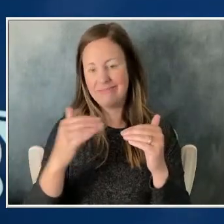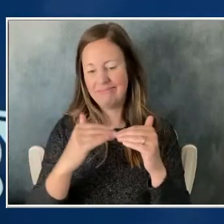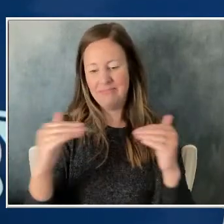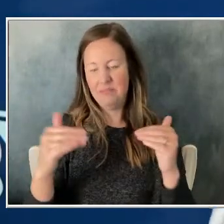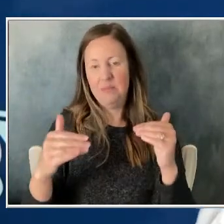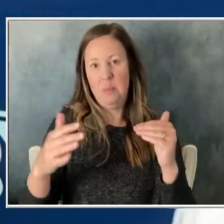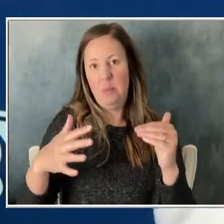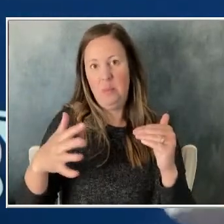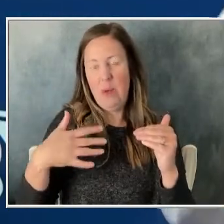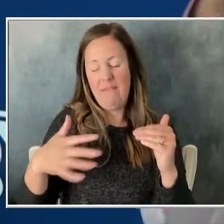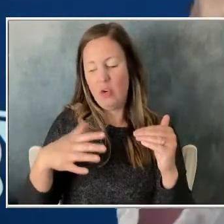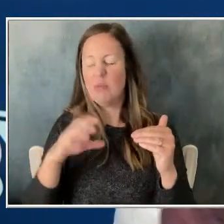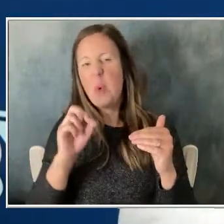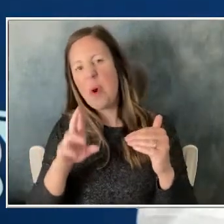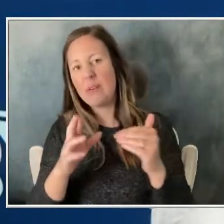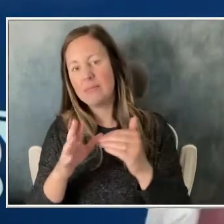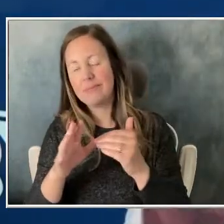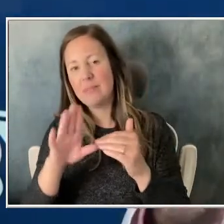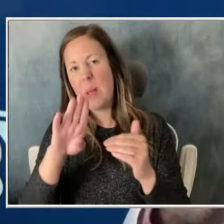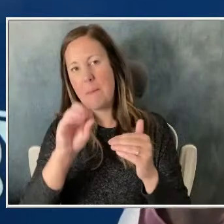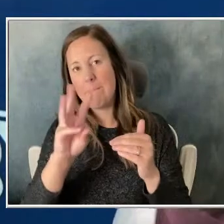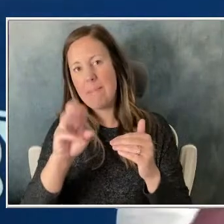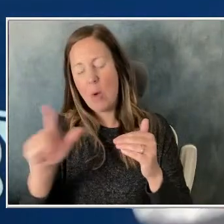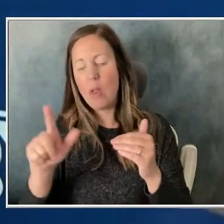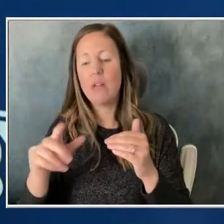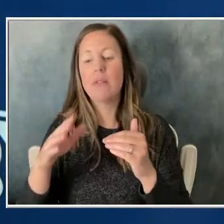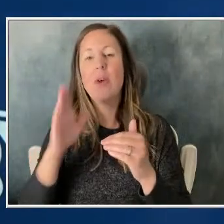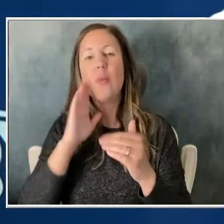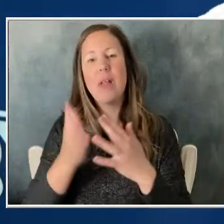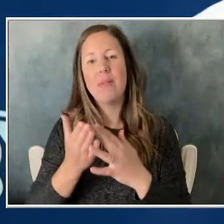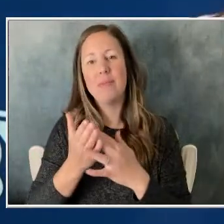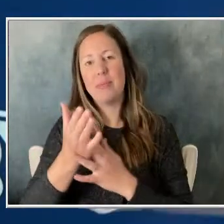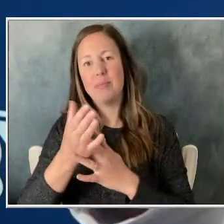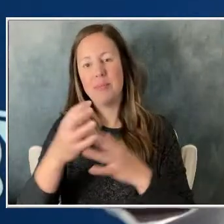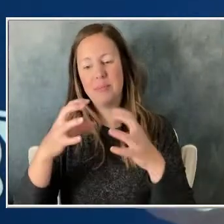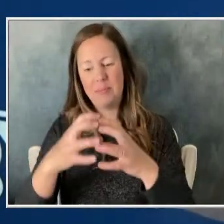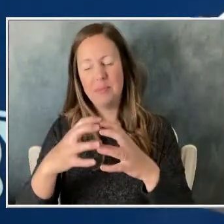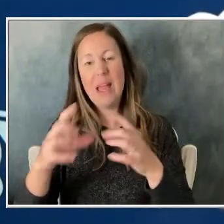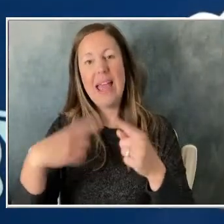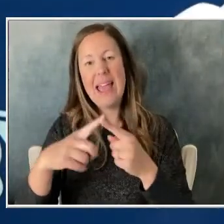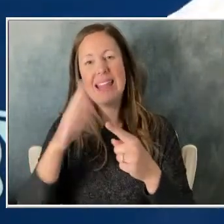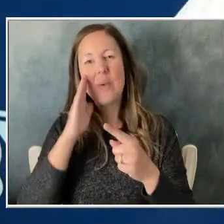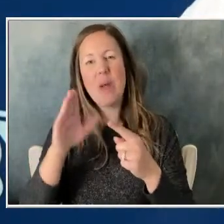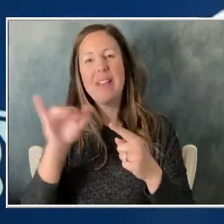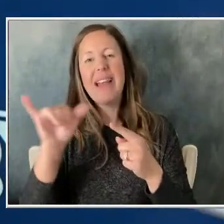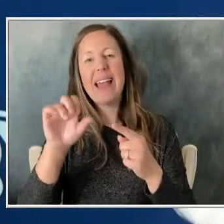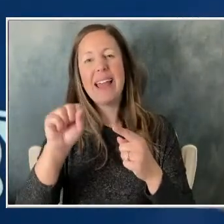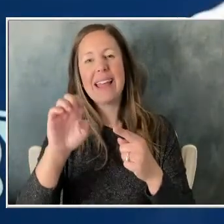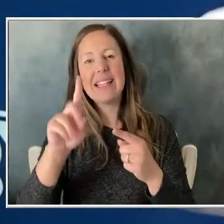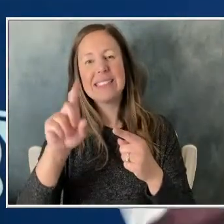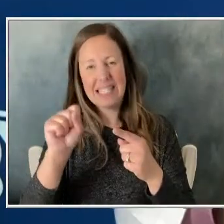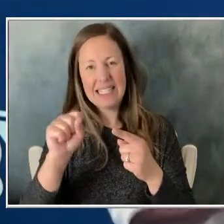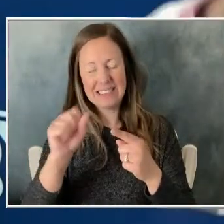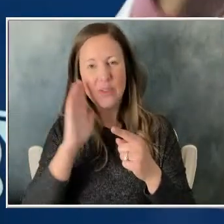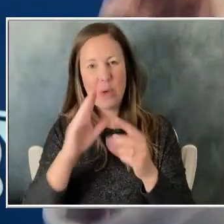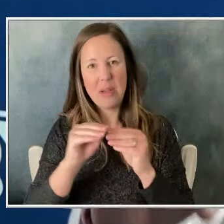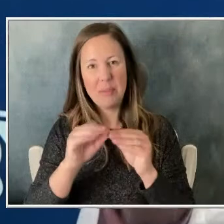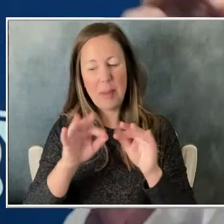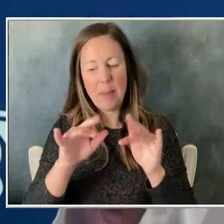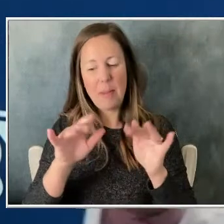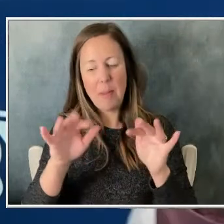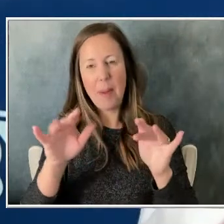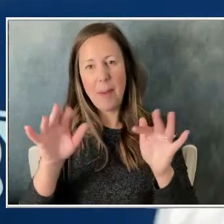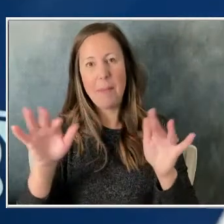bowel, and it sheds cells almost like seeds, and those seeds sort of float around in the abdomen and they land on the surfaces